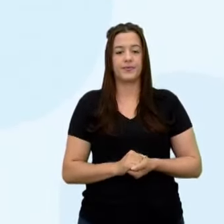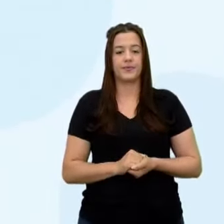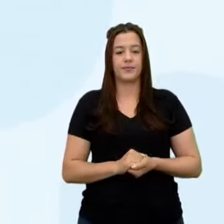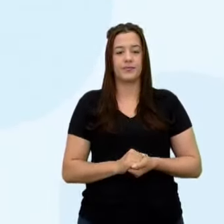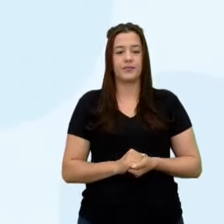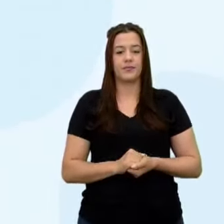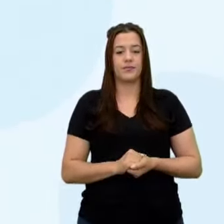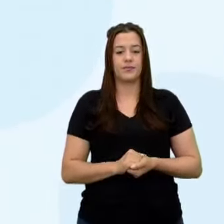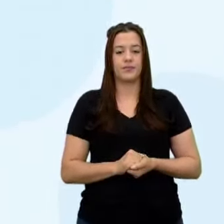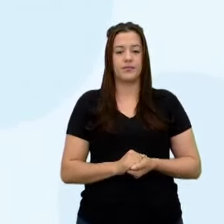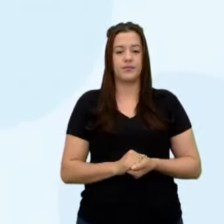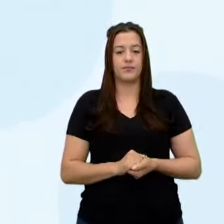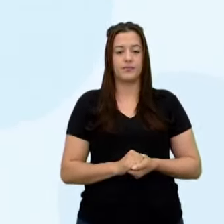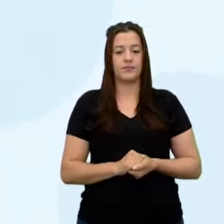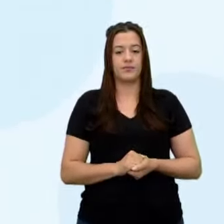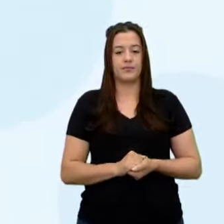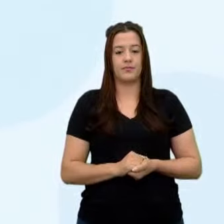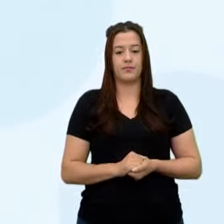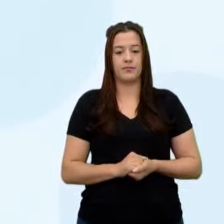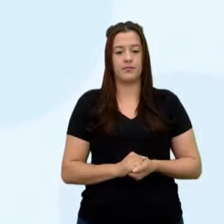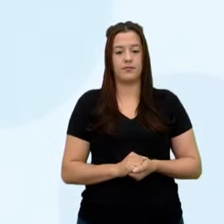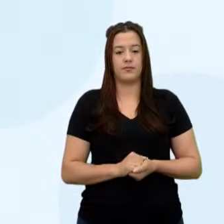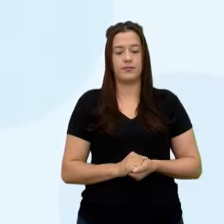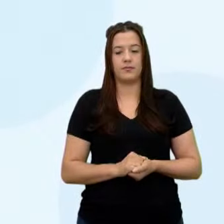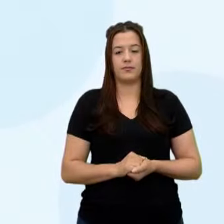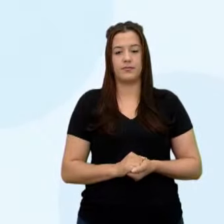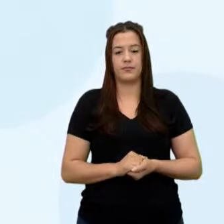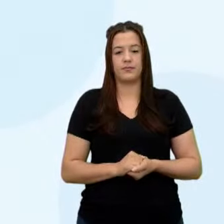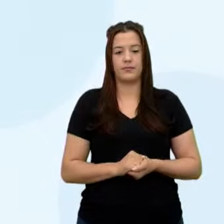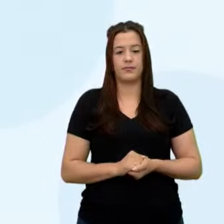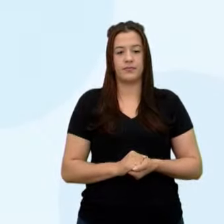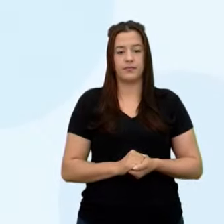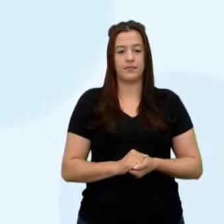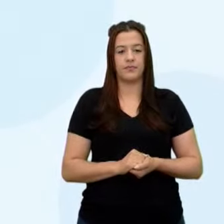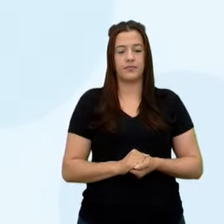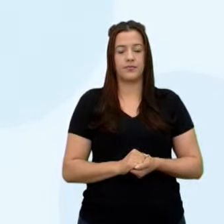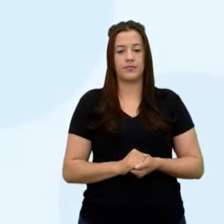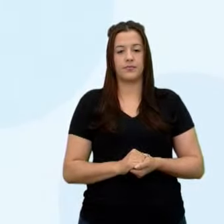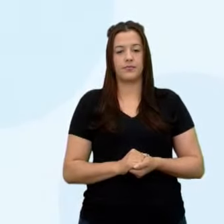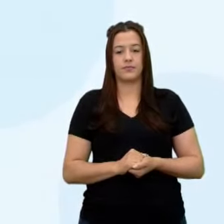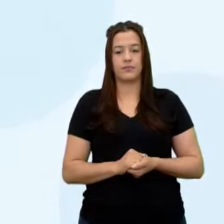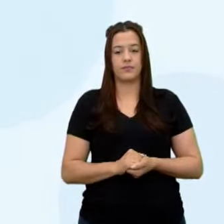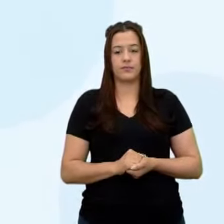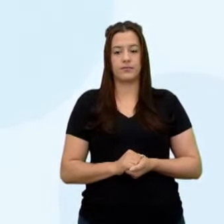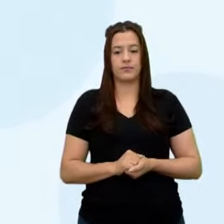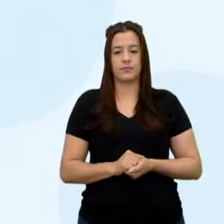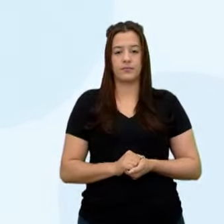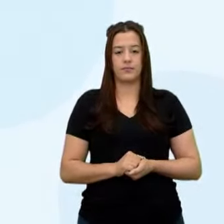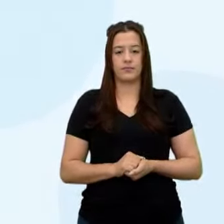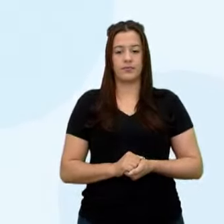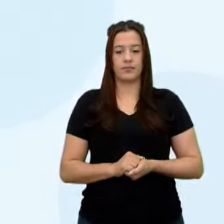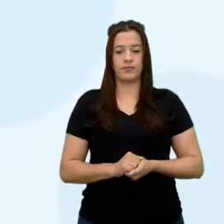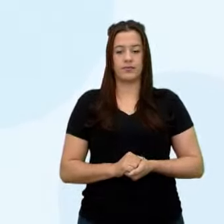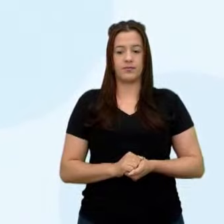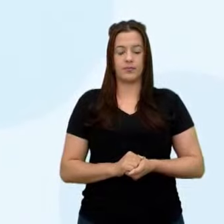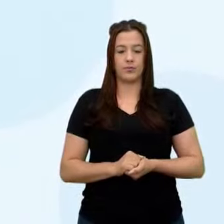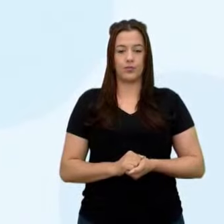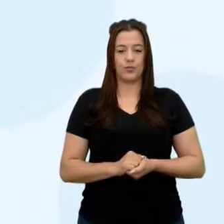video, answer the question below. What are the 4 closest planets to the